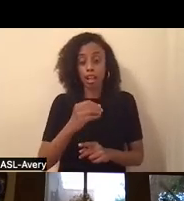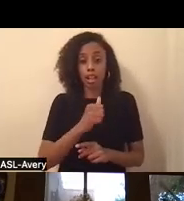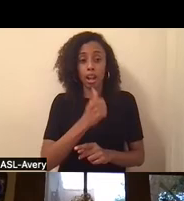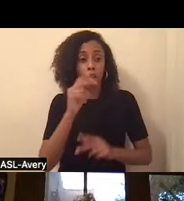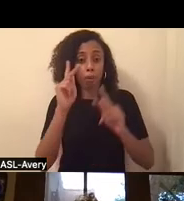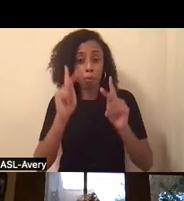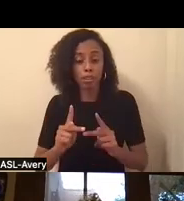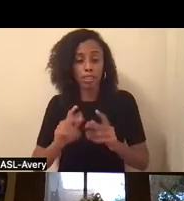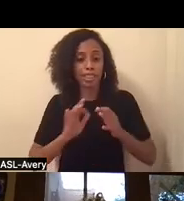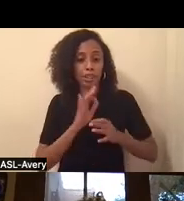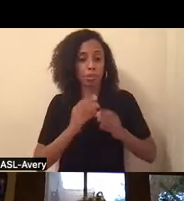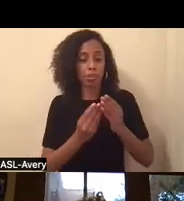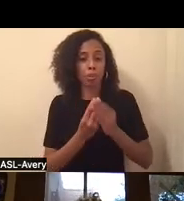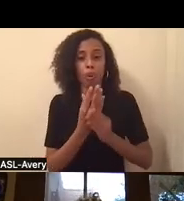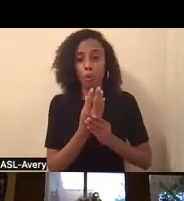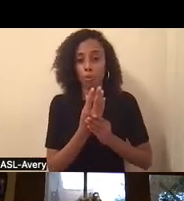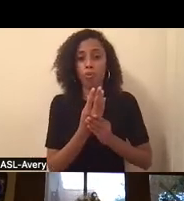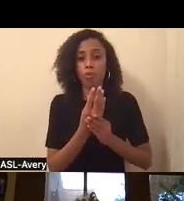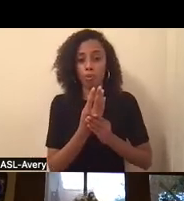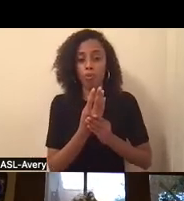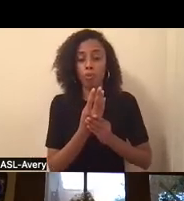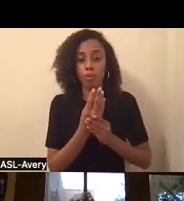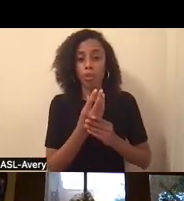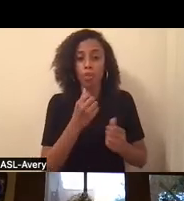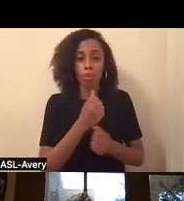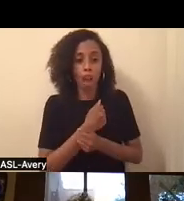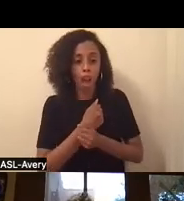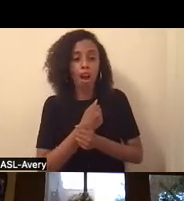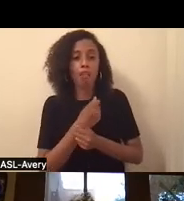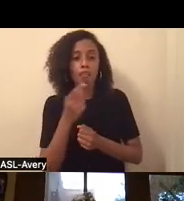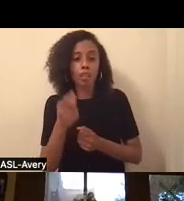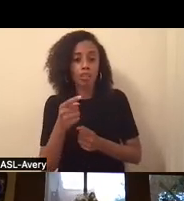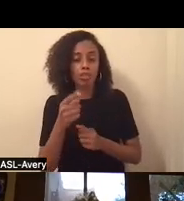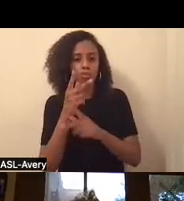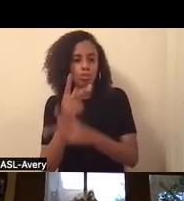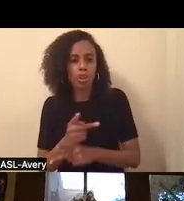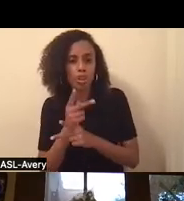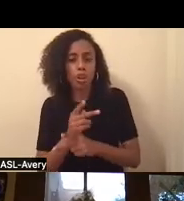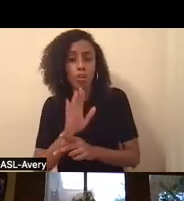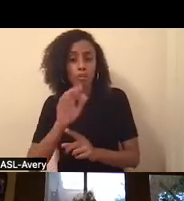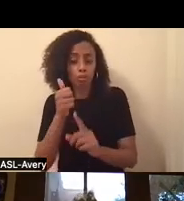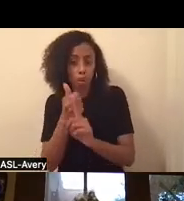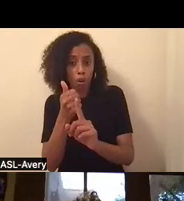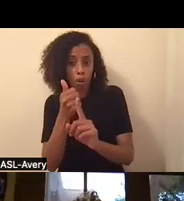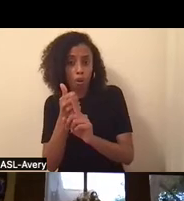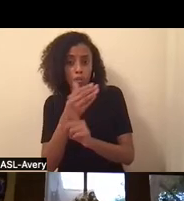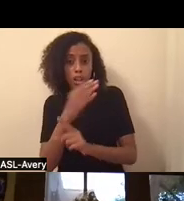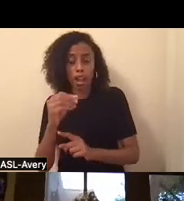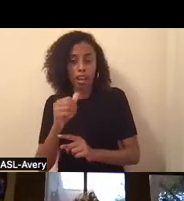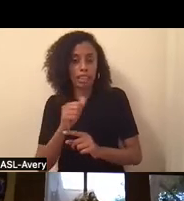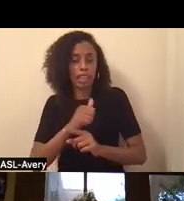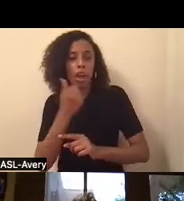will to nurture our own and another's spiritual growth. So it's absolutely a verb. It's